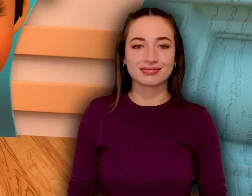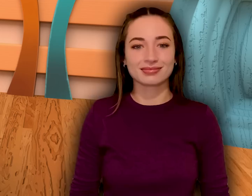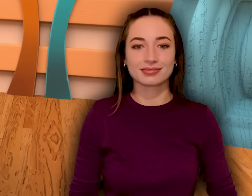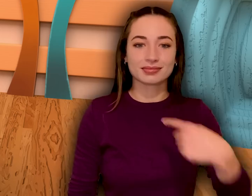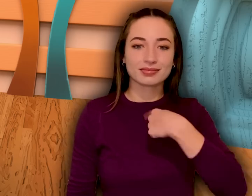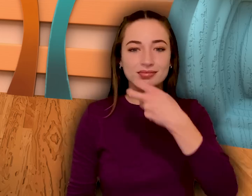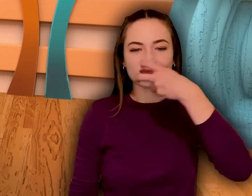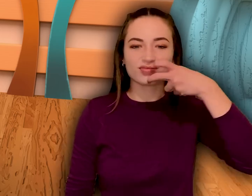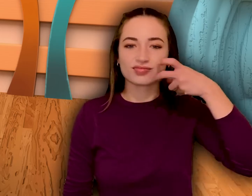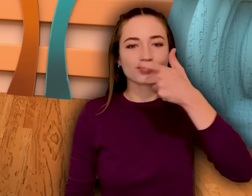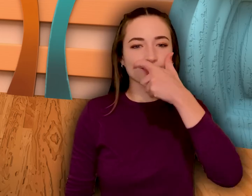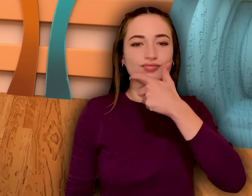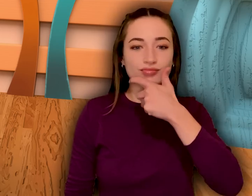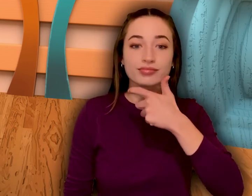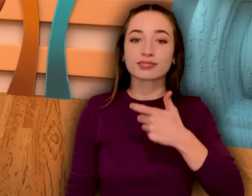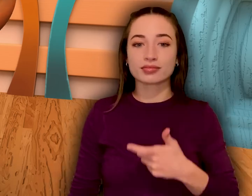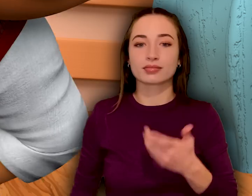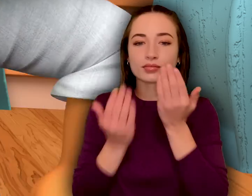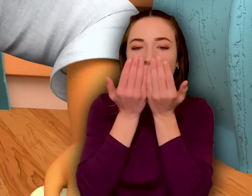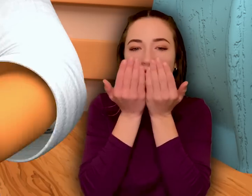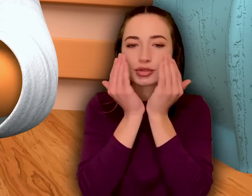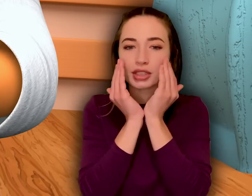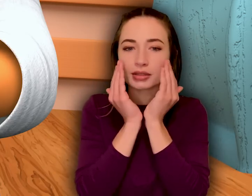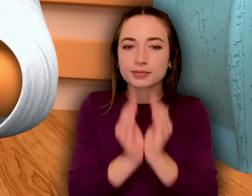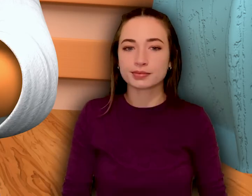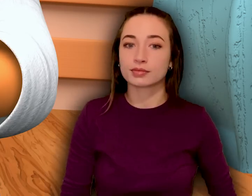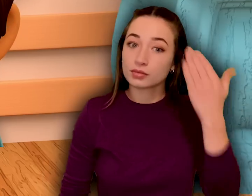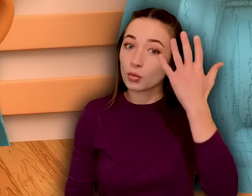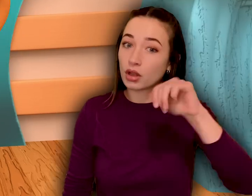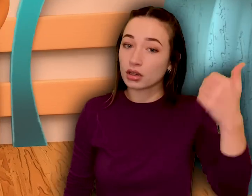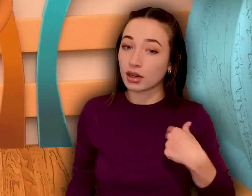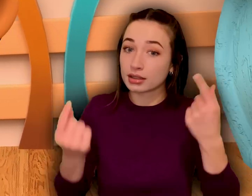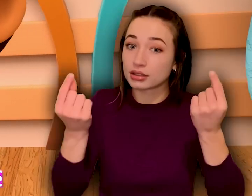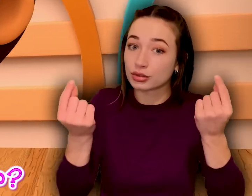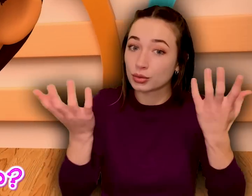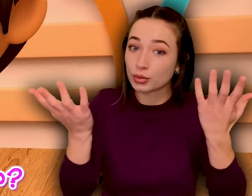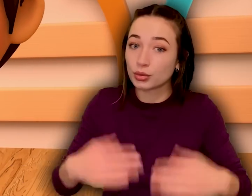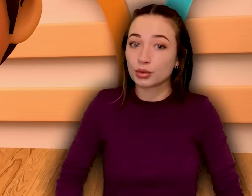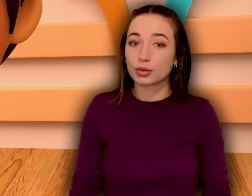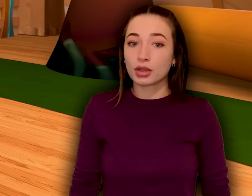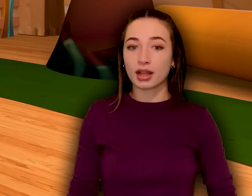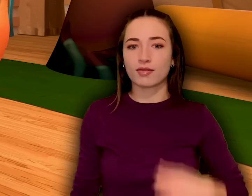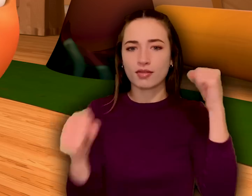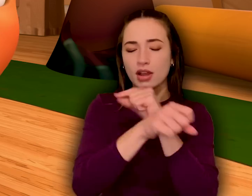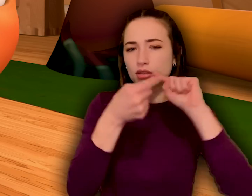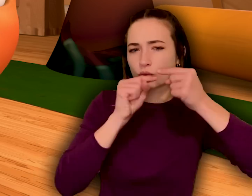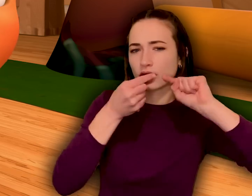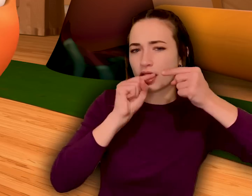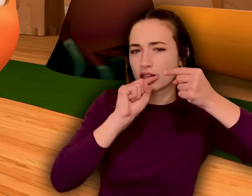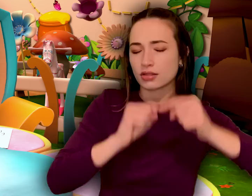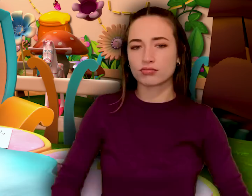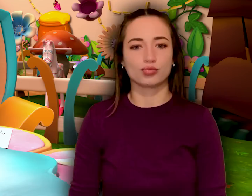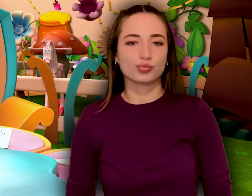singer I put braces on teeth and make them all straight and do you know what else I do I